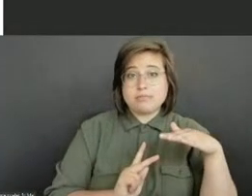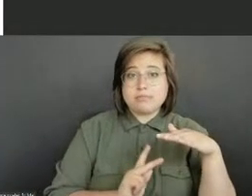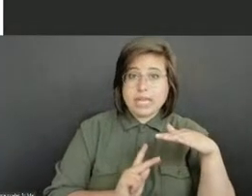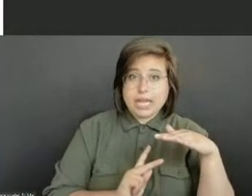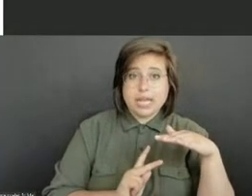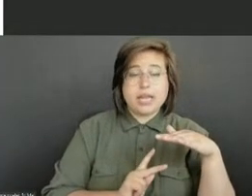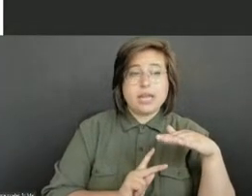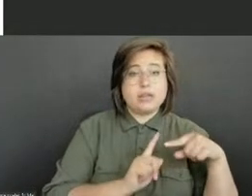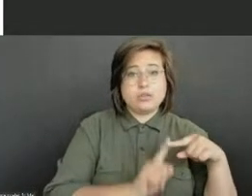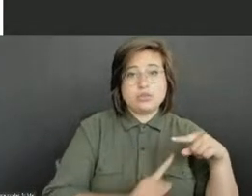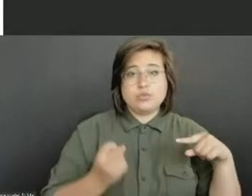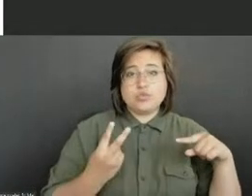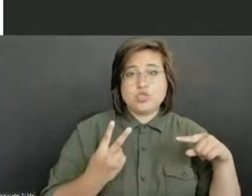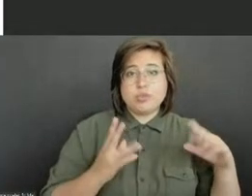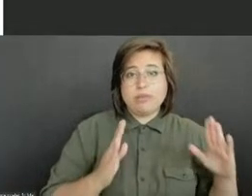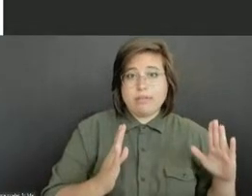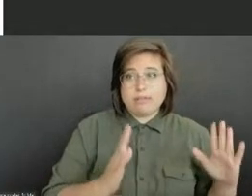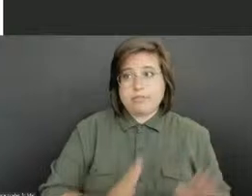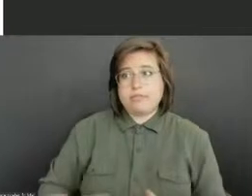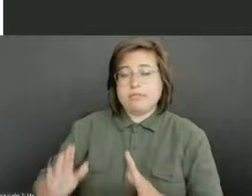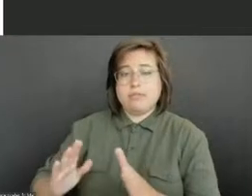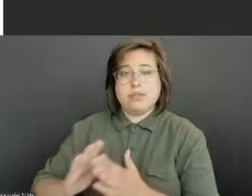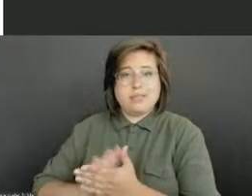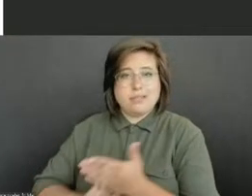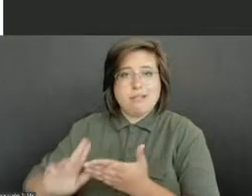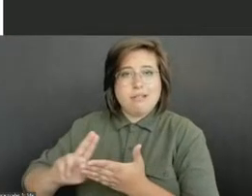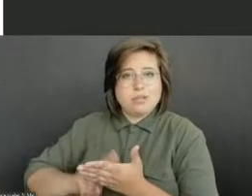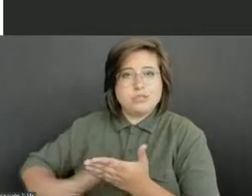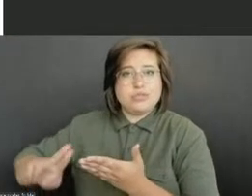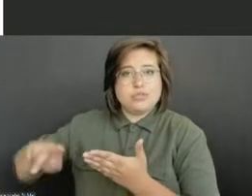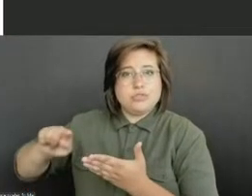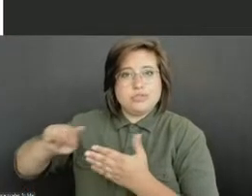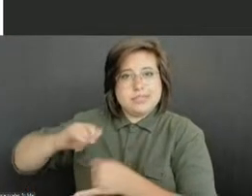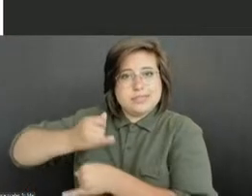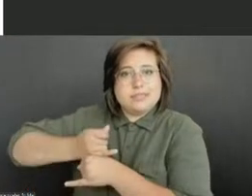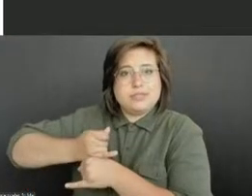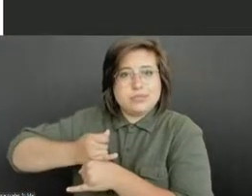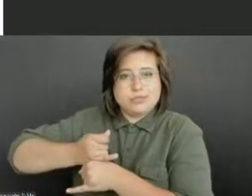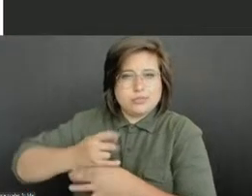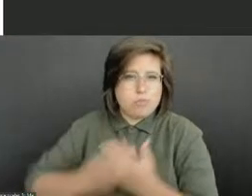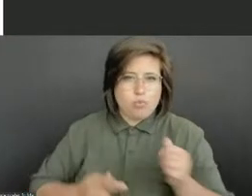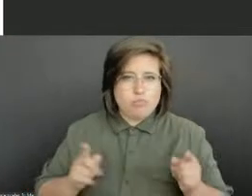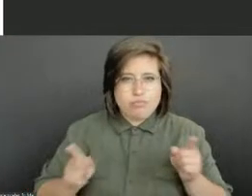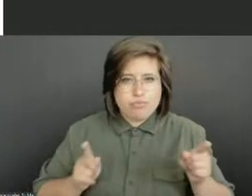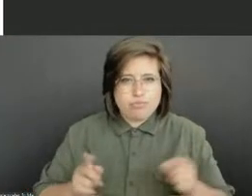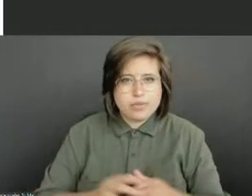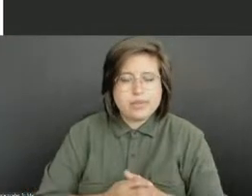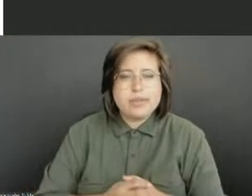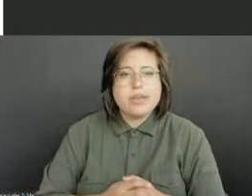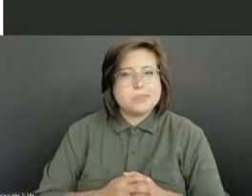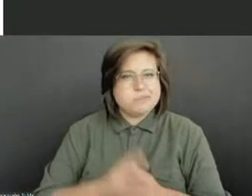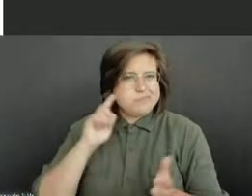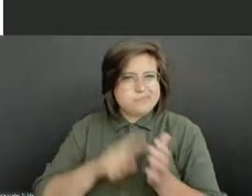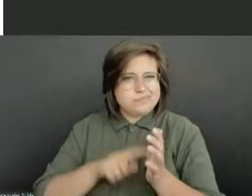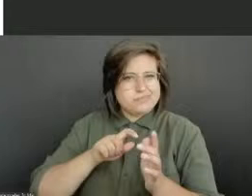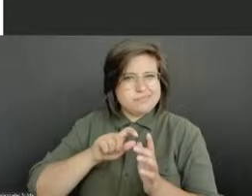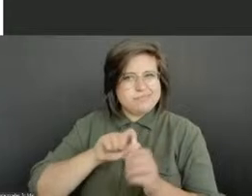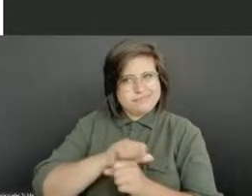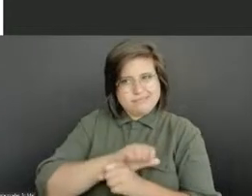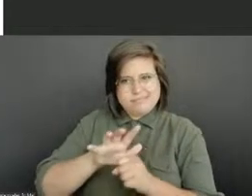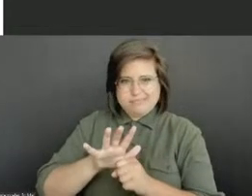pre-K to 12 schools and post-secondary institutions, right? Really, I think the pandemic really exposed the lack